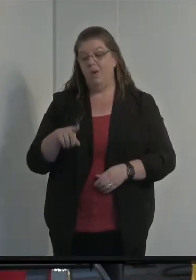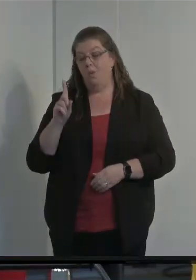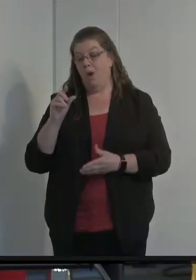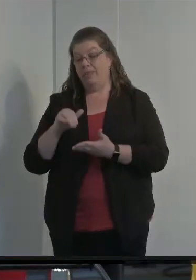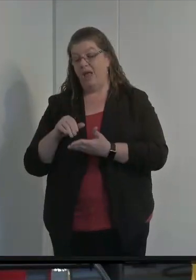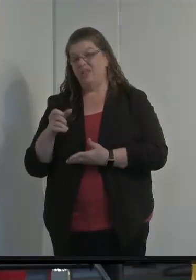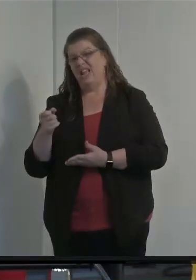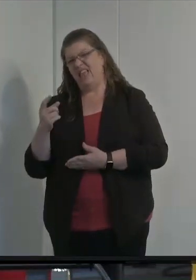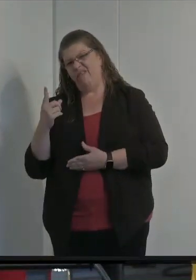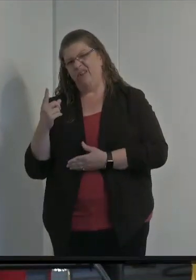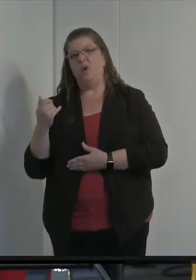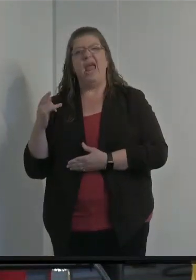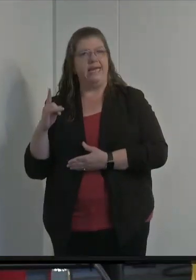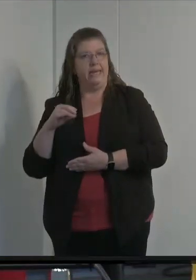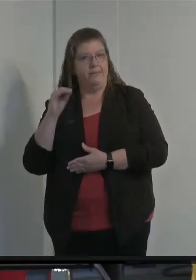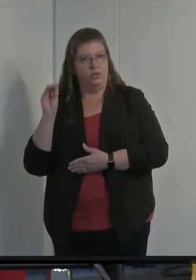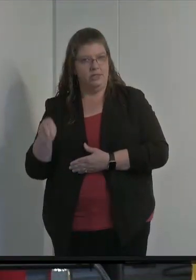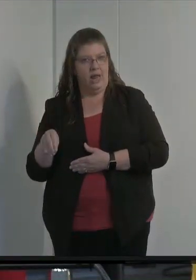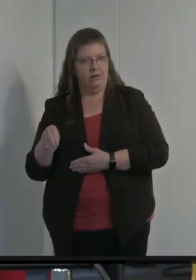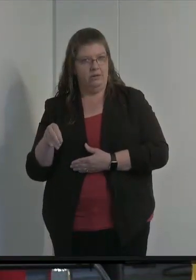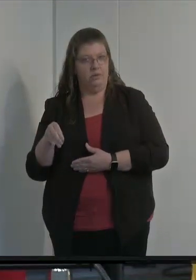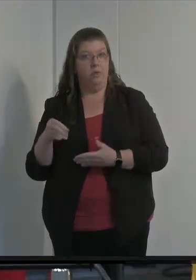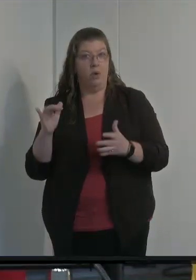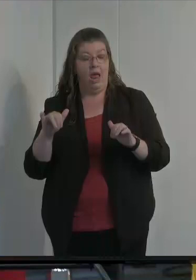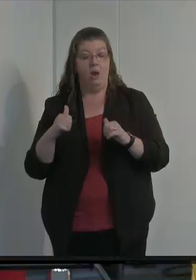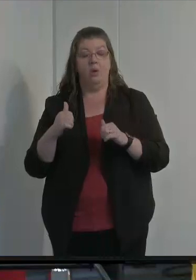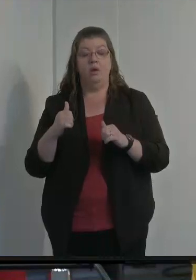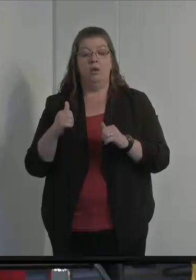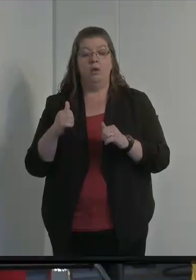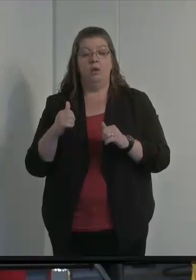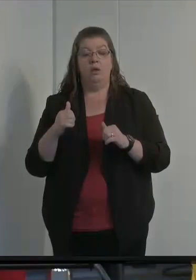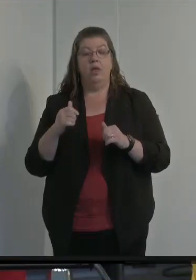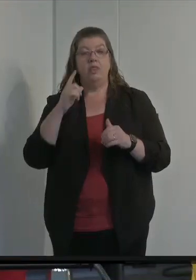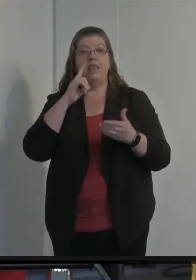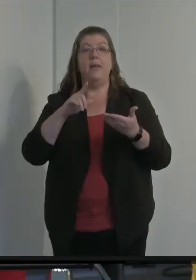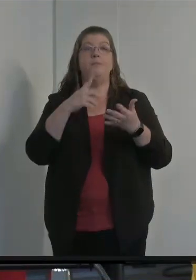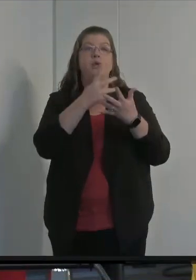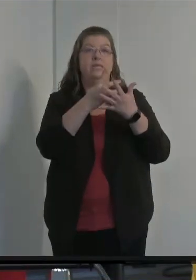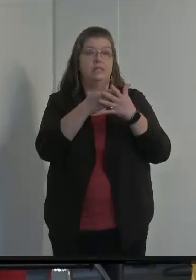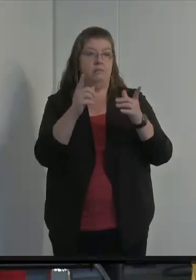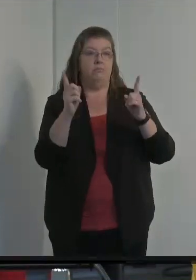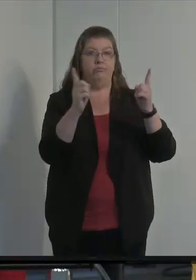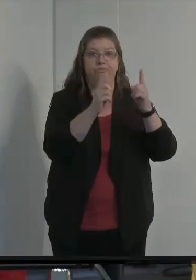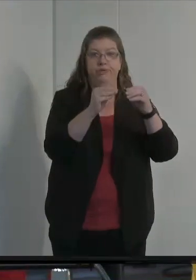1,011, or 18%, are from person-to-person spread in the prison.